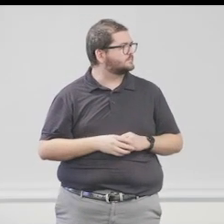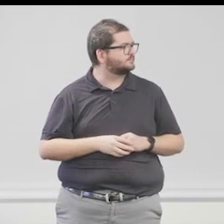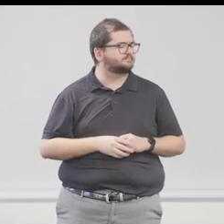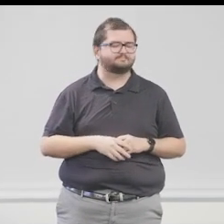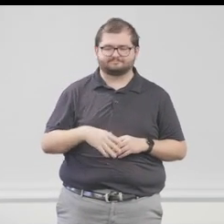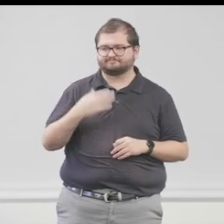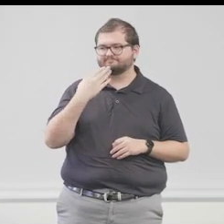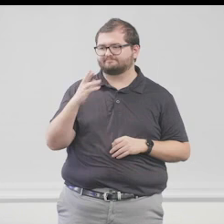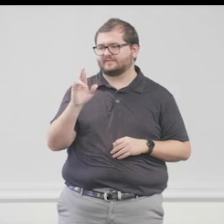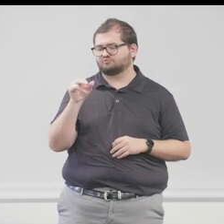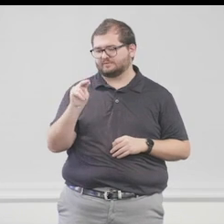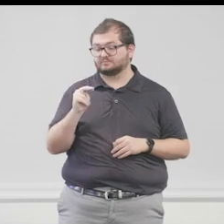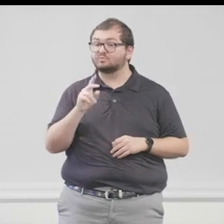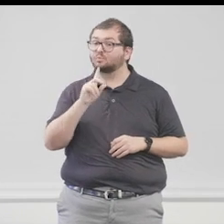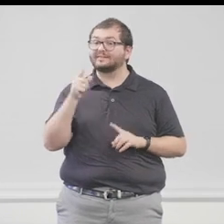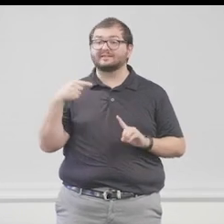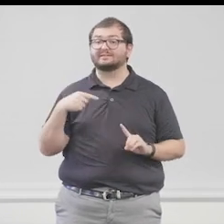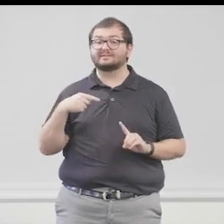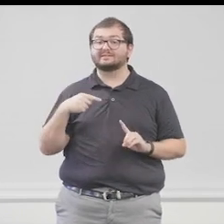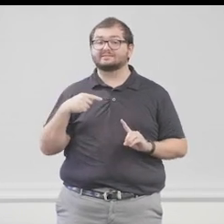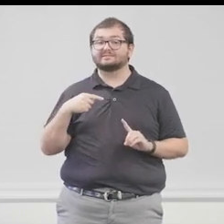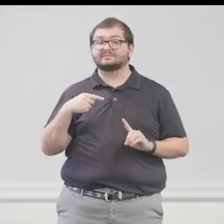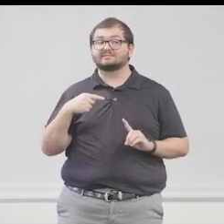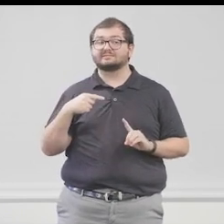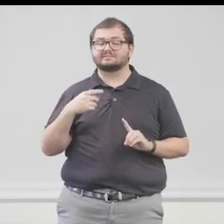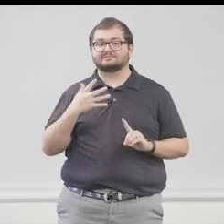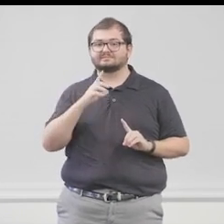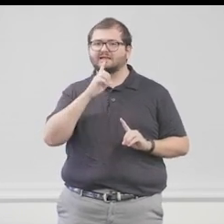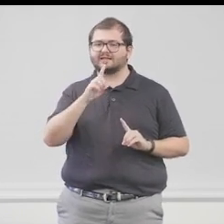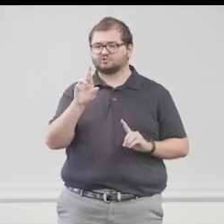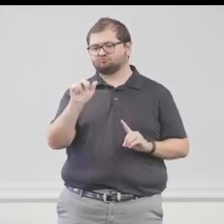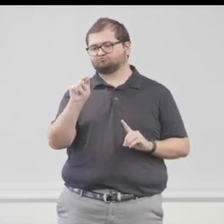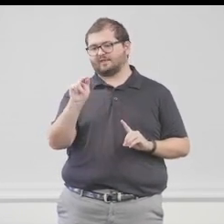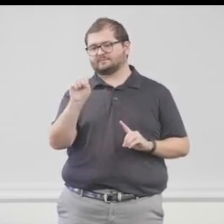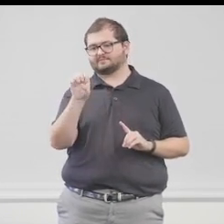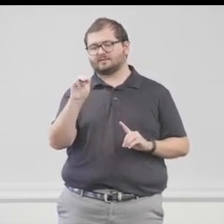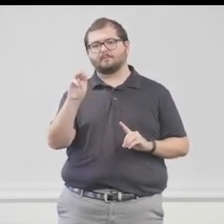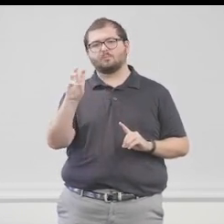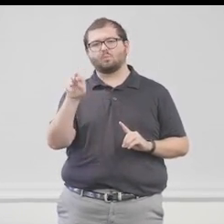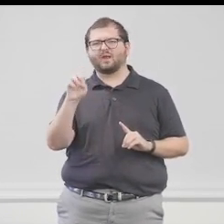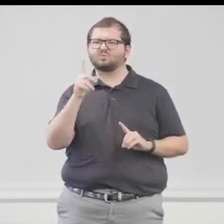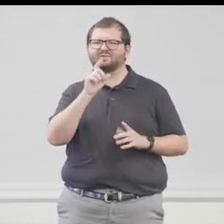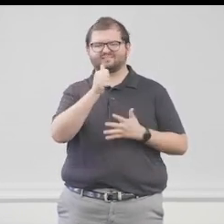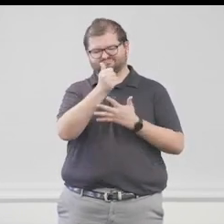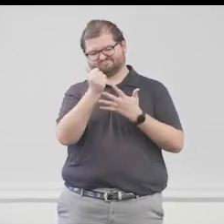Thanks, Ryan. For the most part, ransomware is actually pretty low on the pecking order of